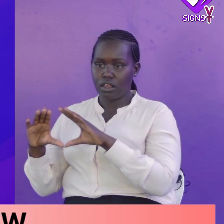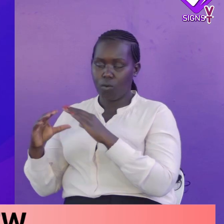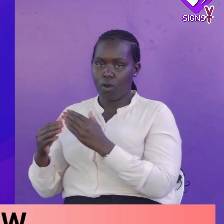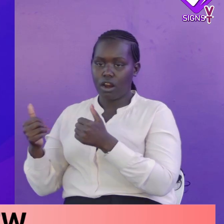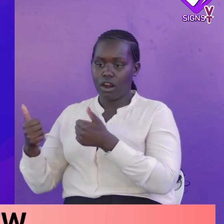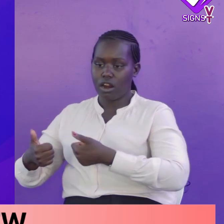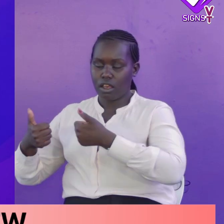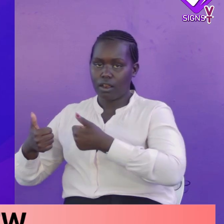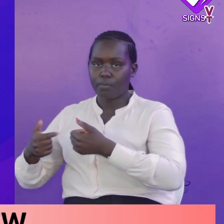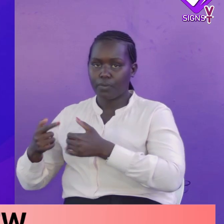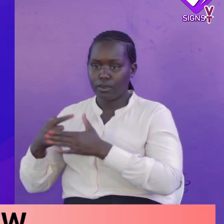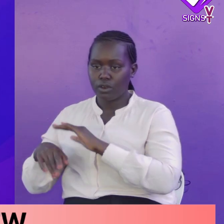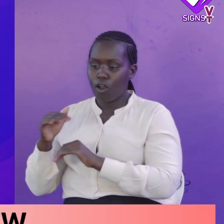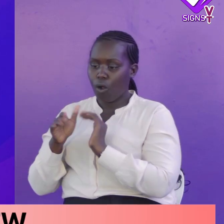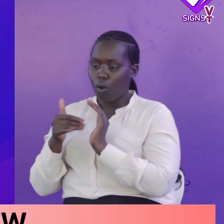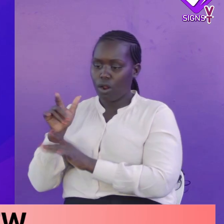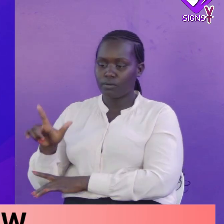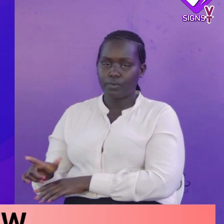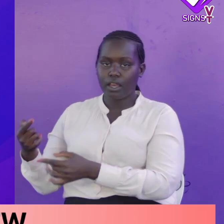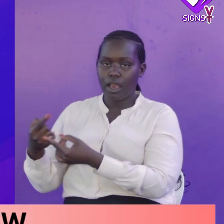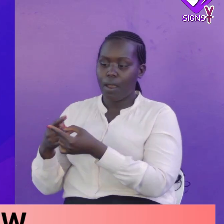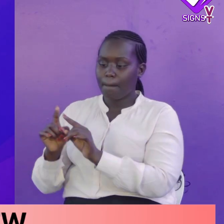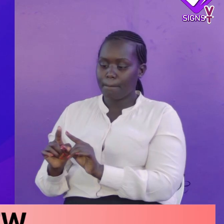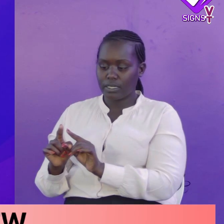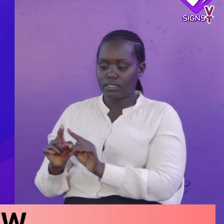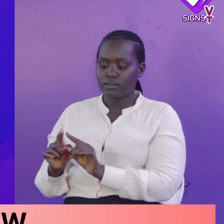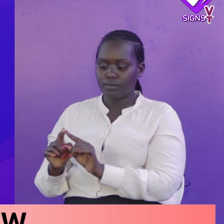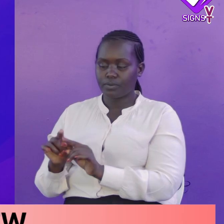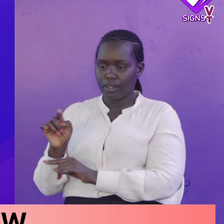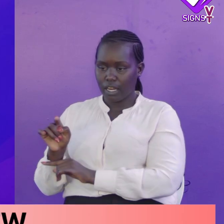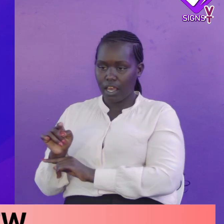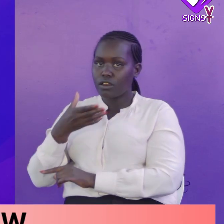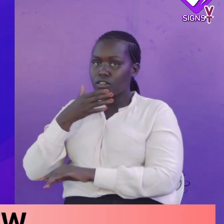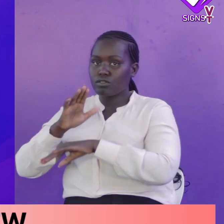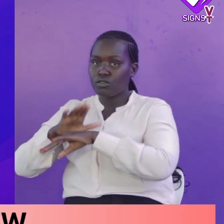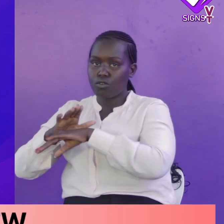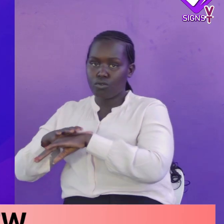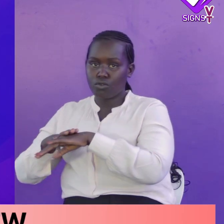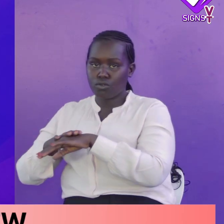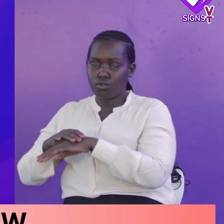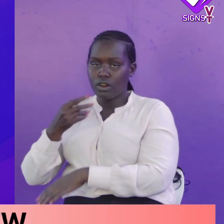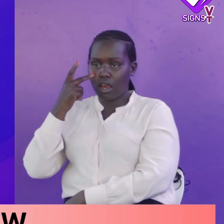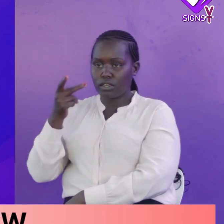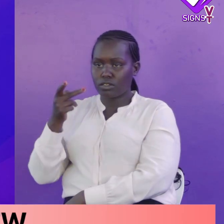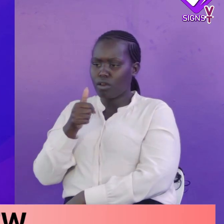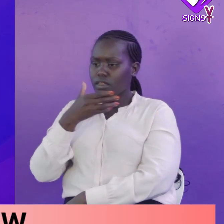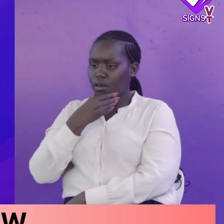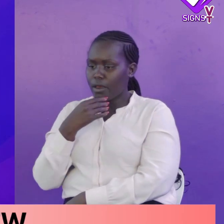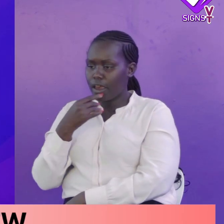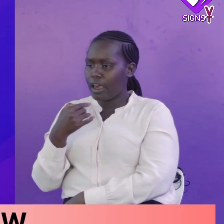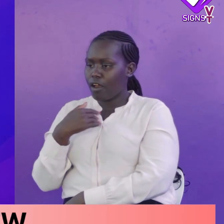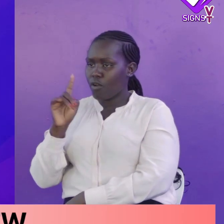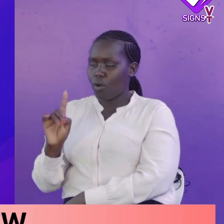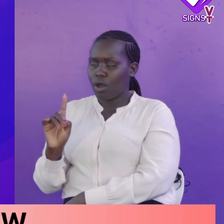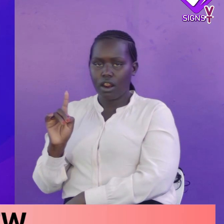all zilikuwa chini zote. But in the air, Donnarumma is good in the air. I saw Mbeumo yesterday had one strike. Oh, that